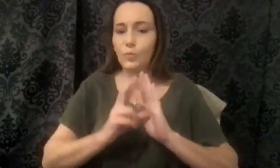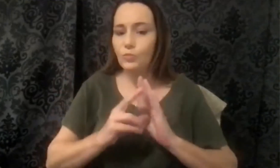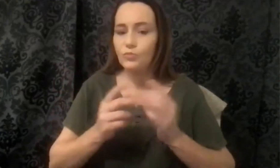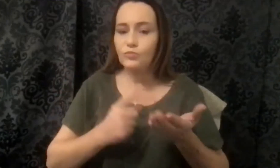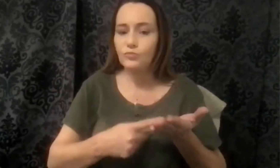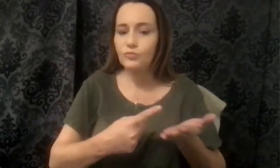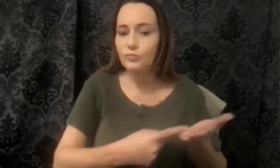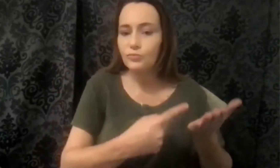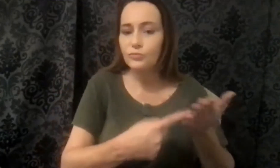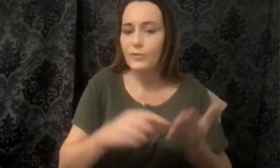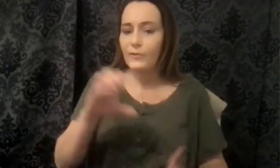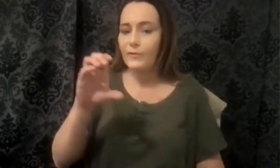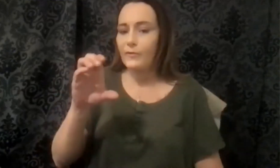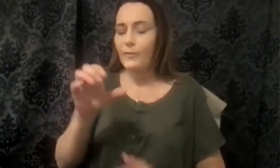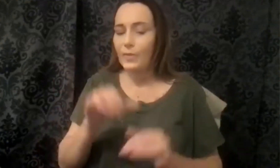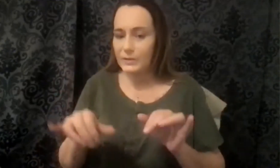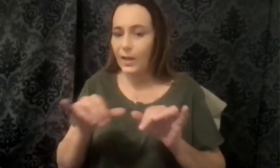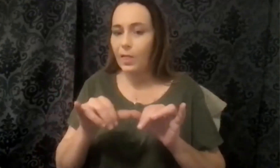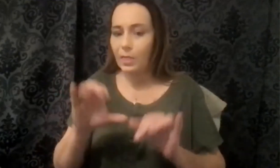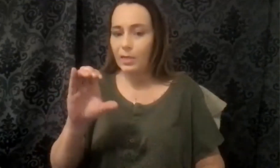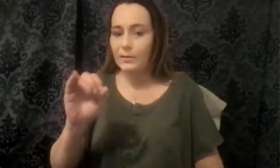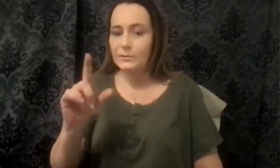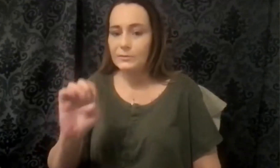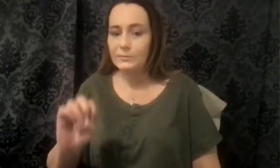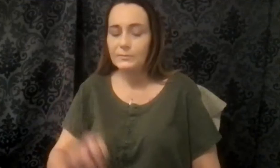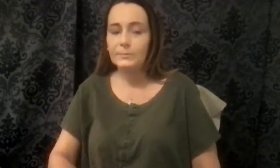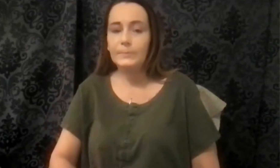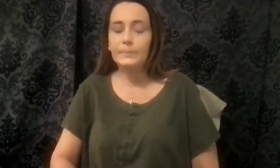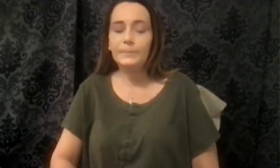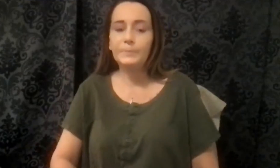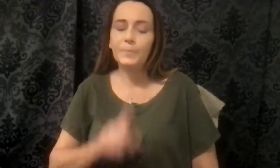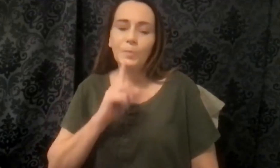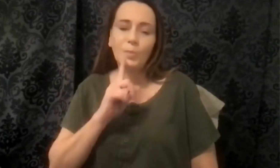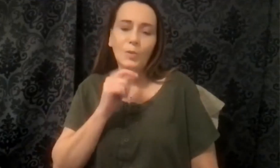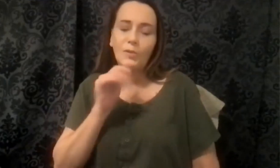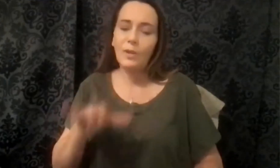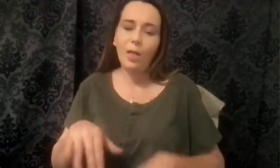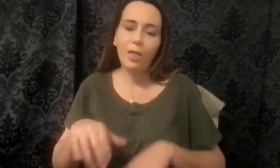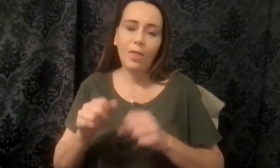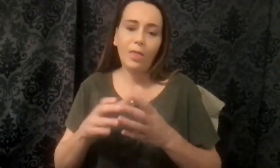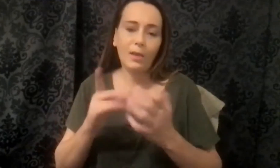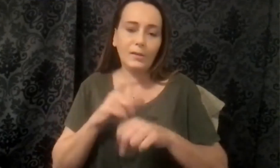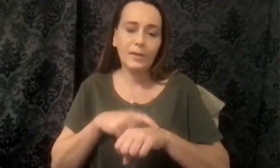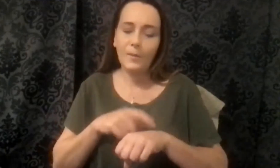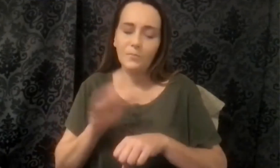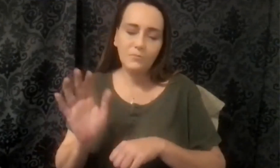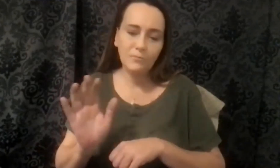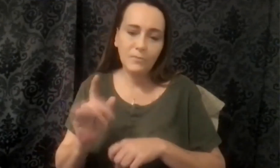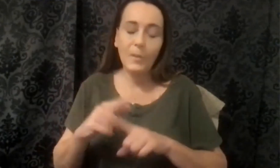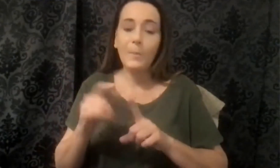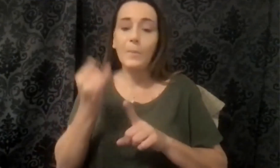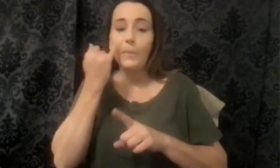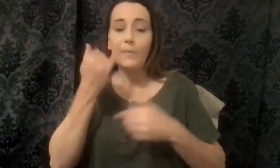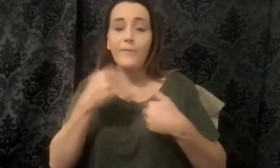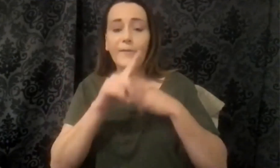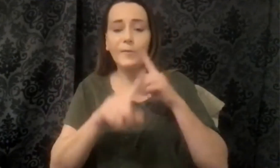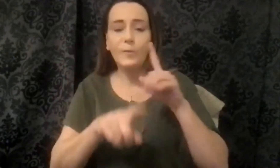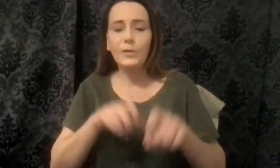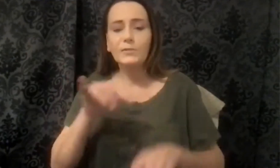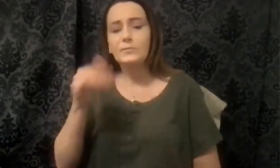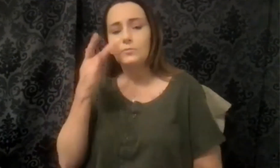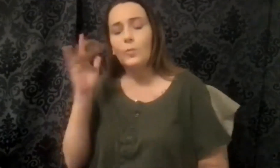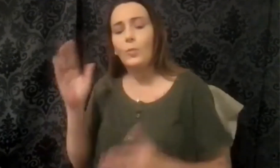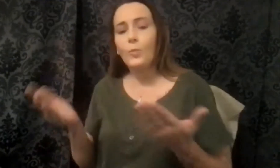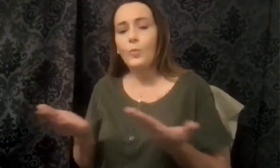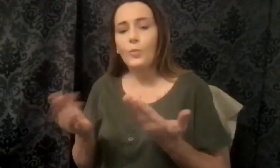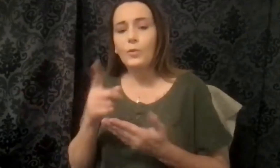this cycle, and so it really shouldn't take all that much time. But if you do have questions, that's what we're here for. So you